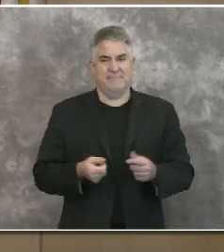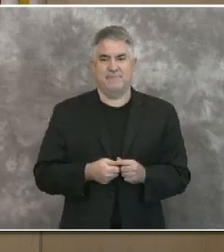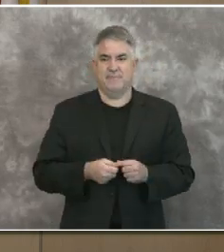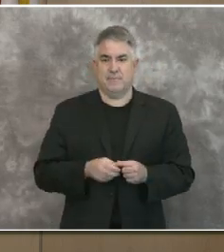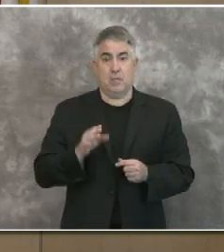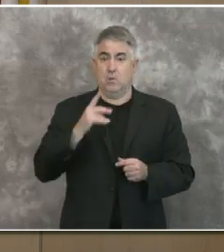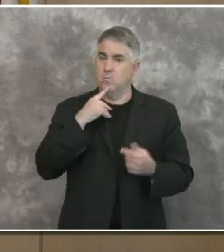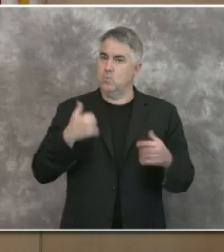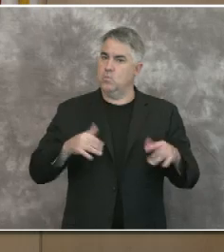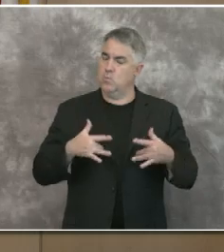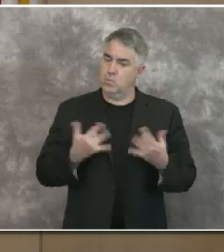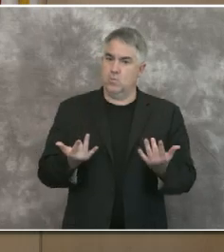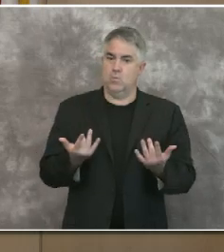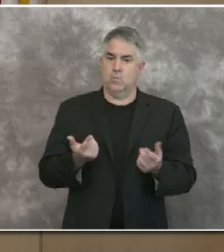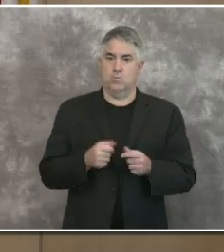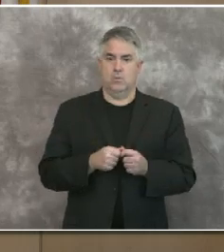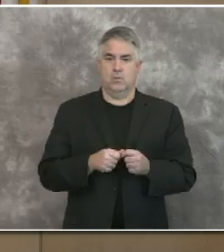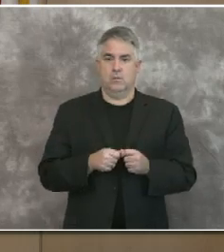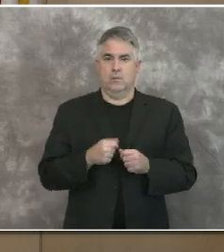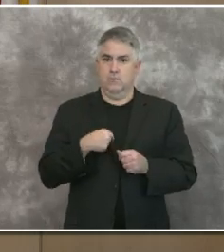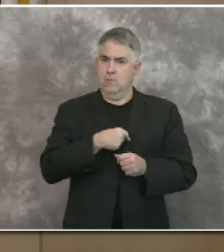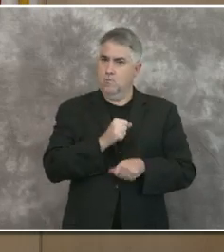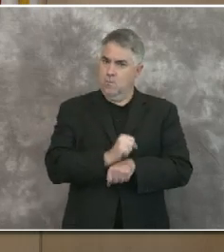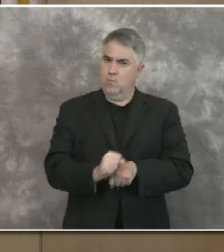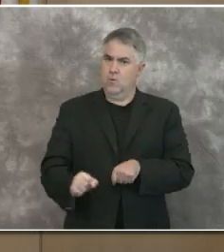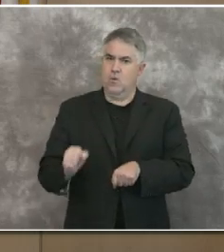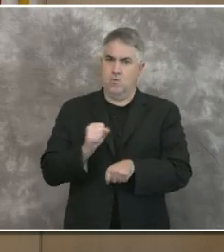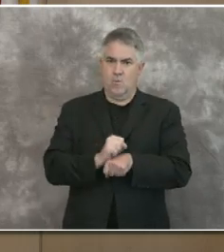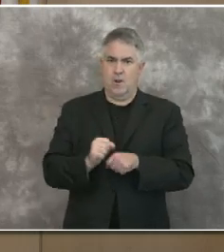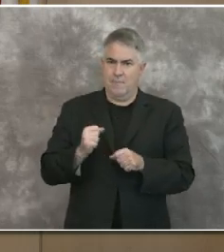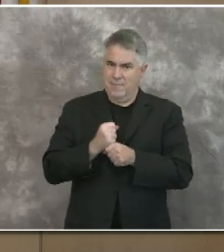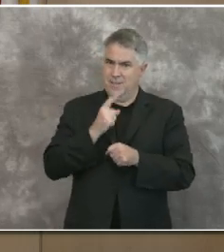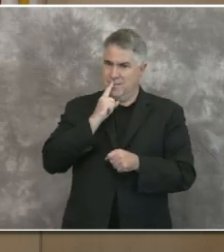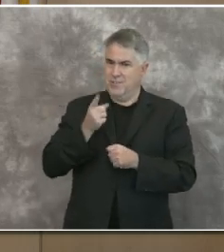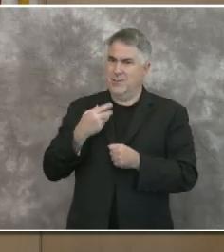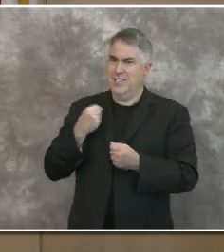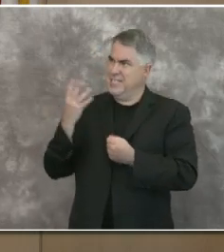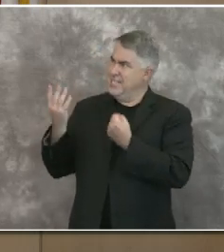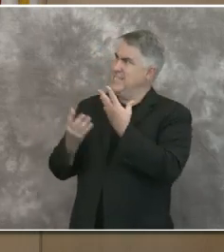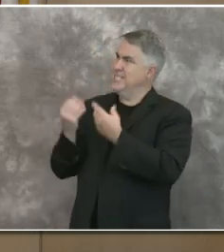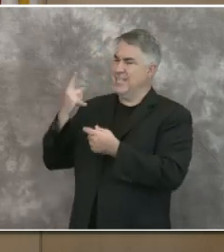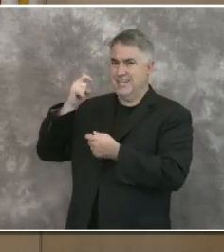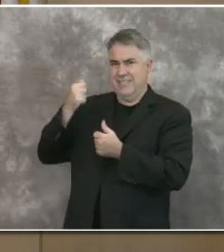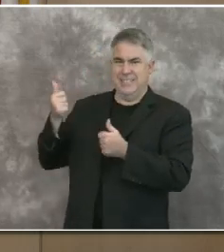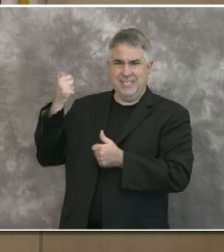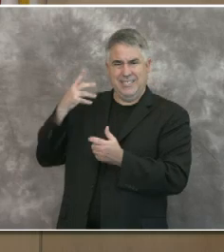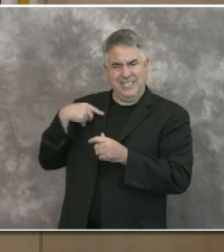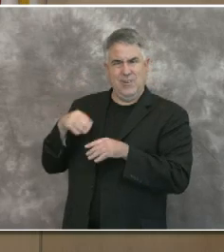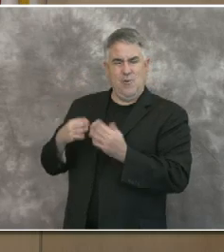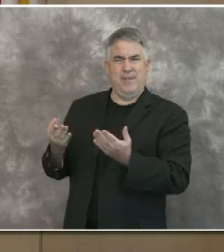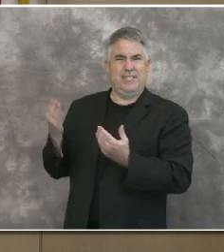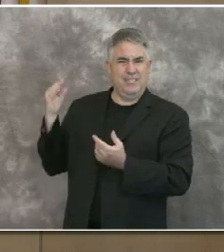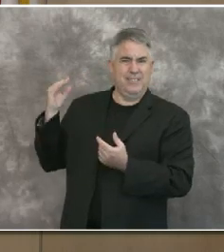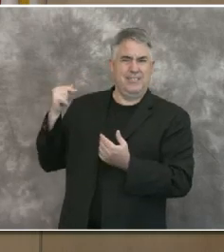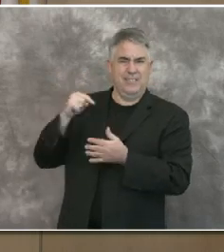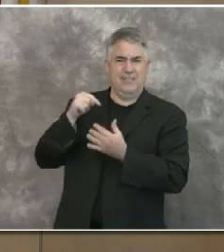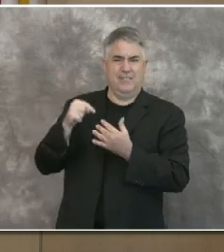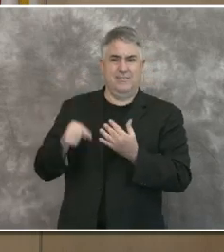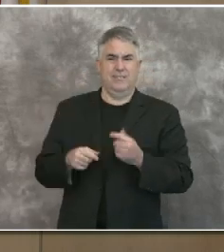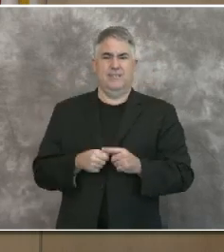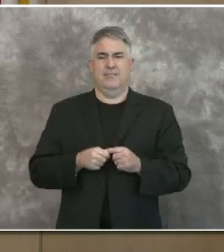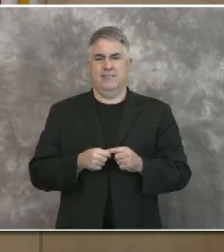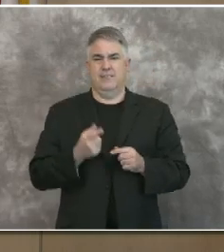lift, working over the weekend to provide information for the original attestation form, and on late